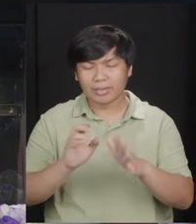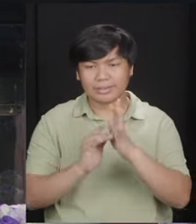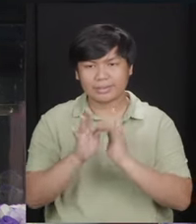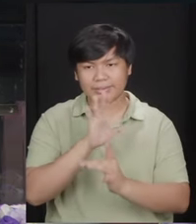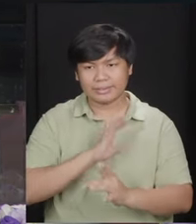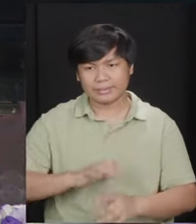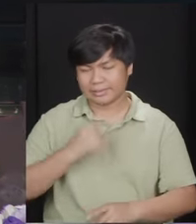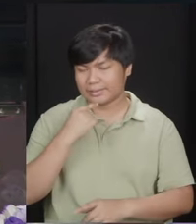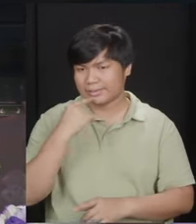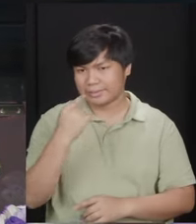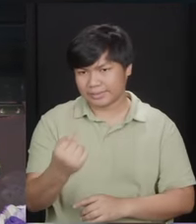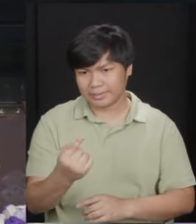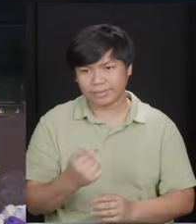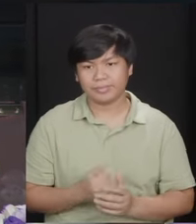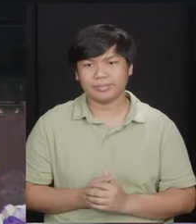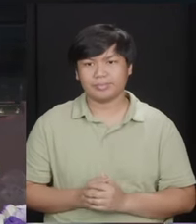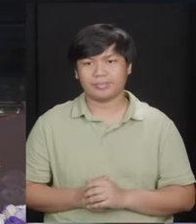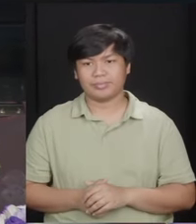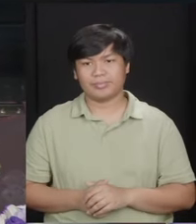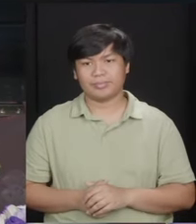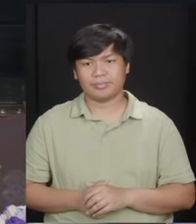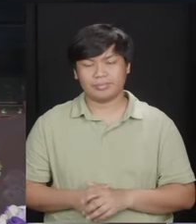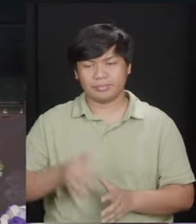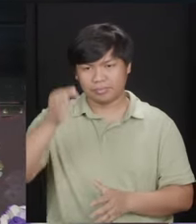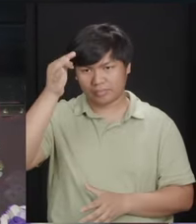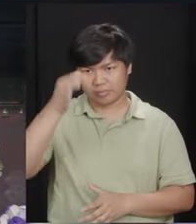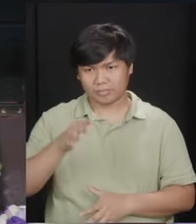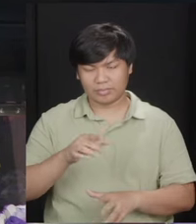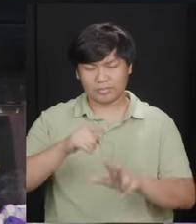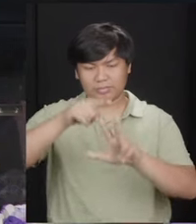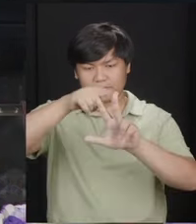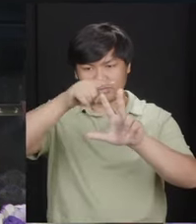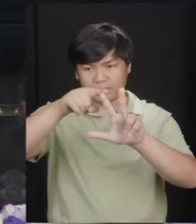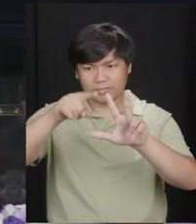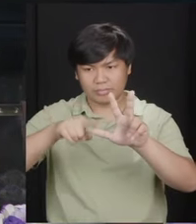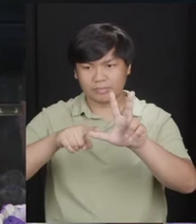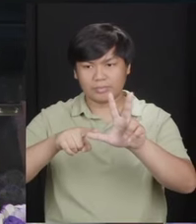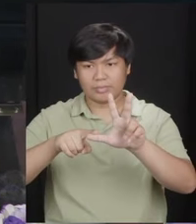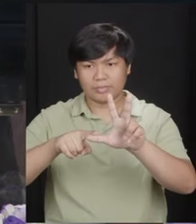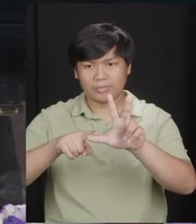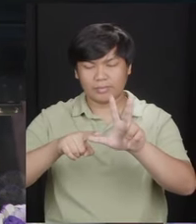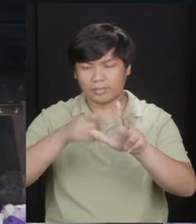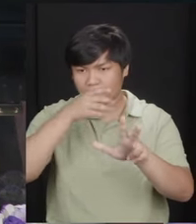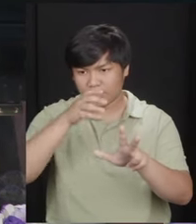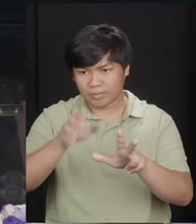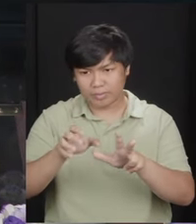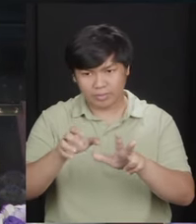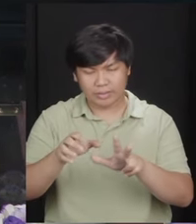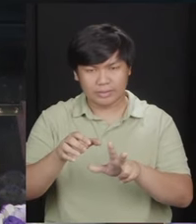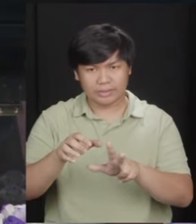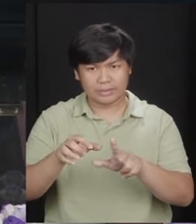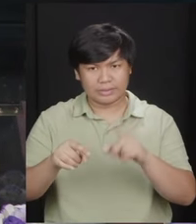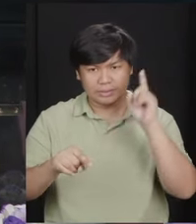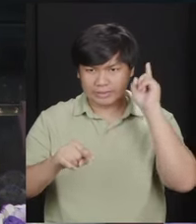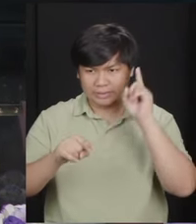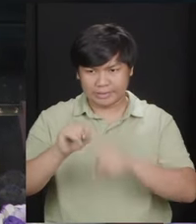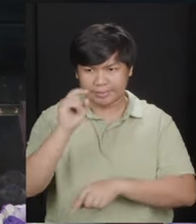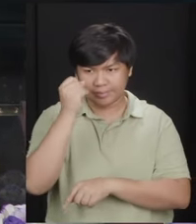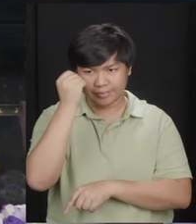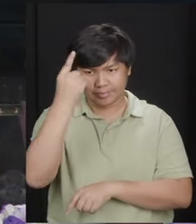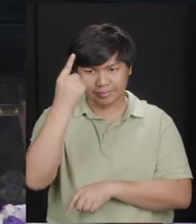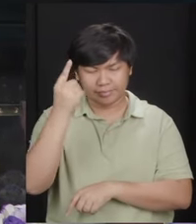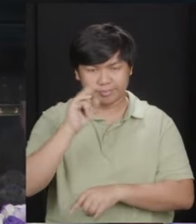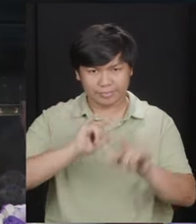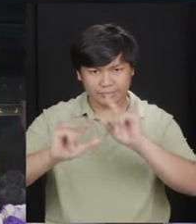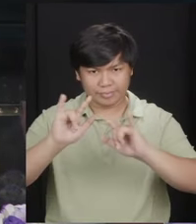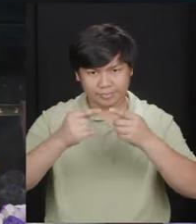saying. Pastor, these three things, they almost sound irrational. Love